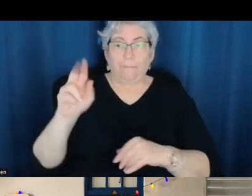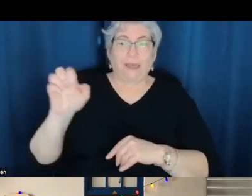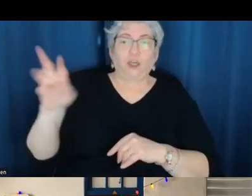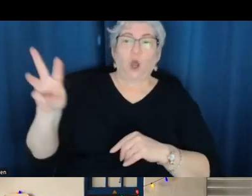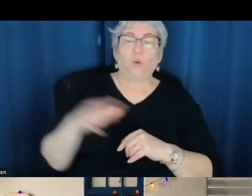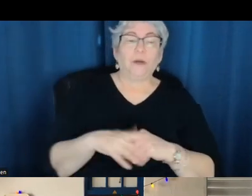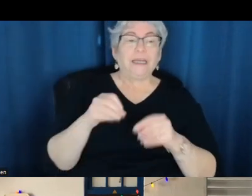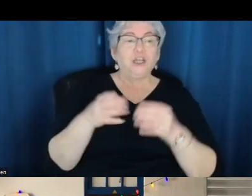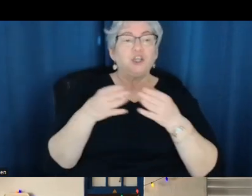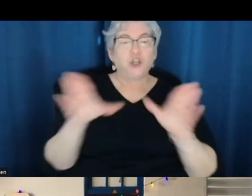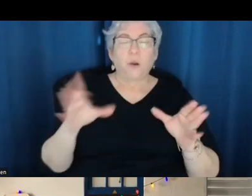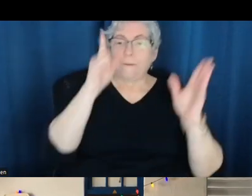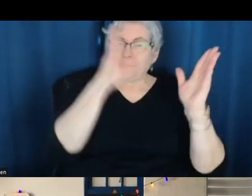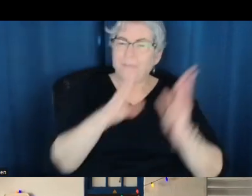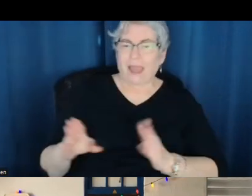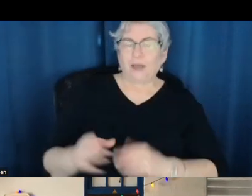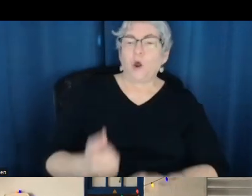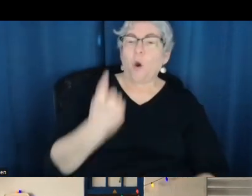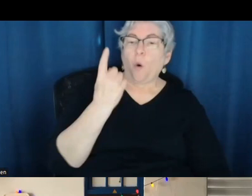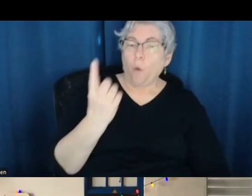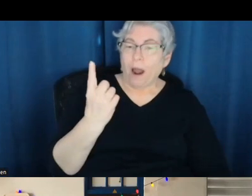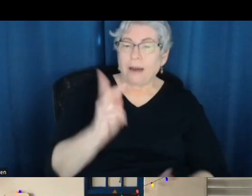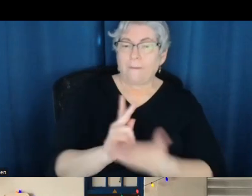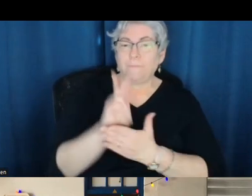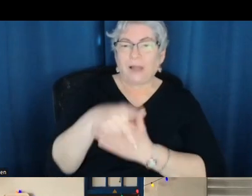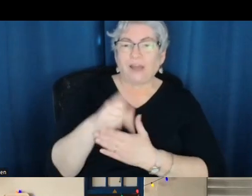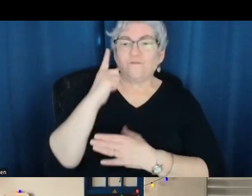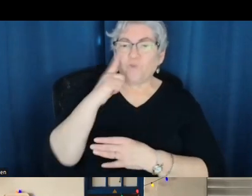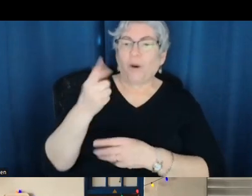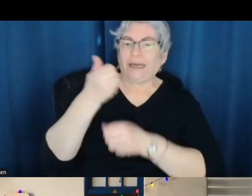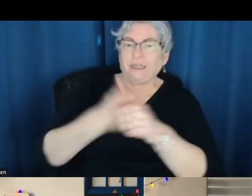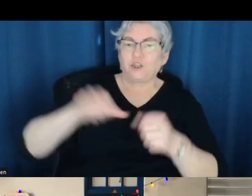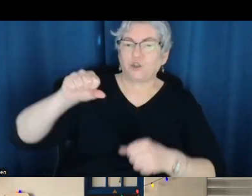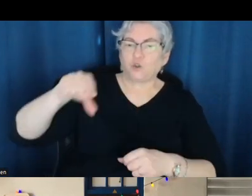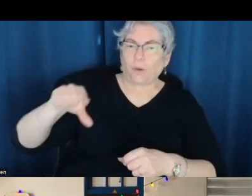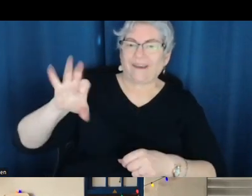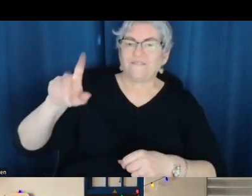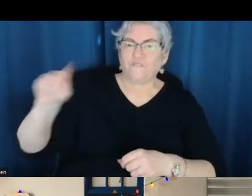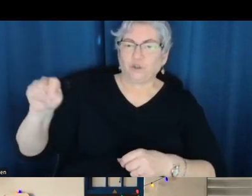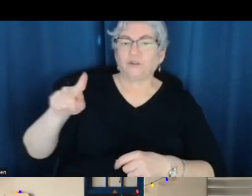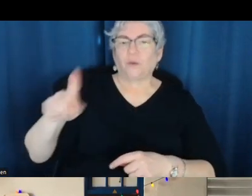I generally plan for one plant per square foot. This allows for adjustment in the field.